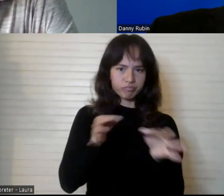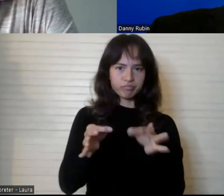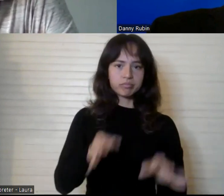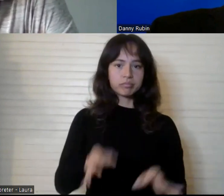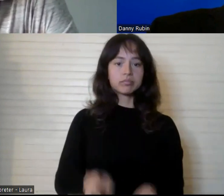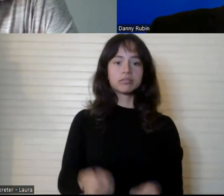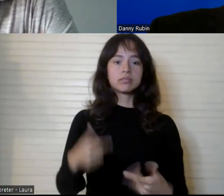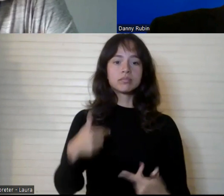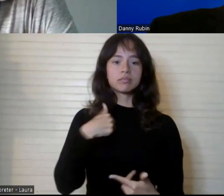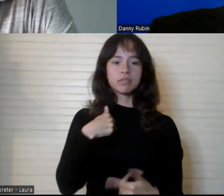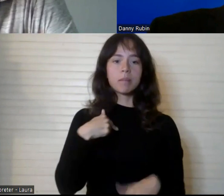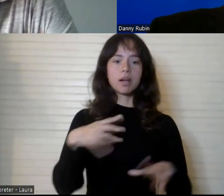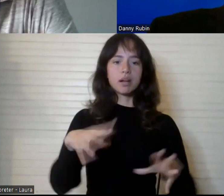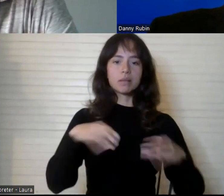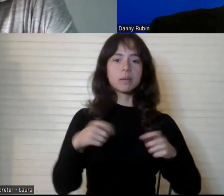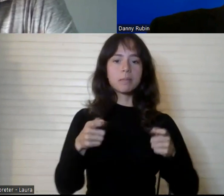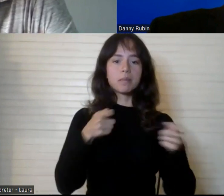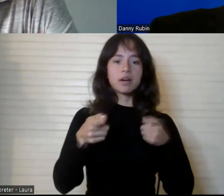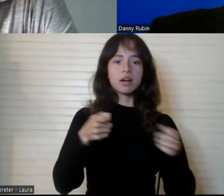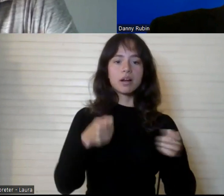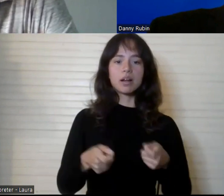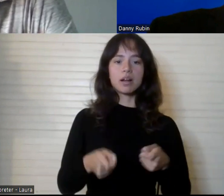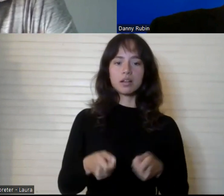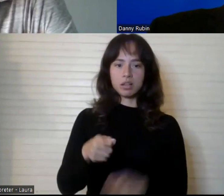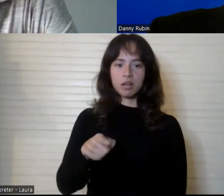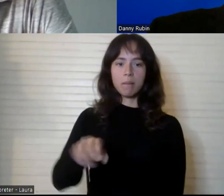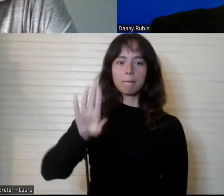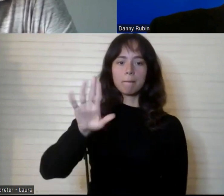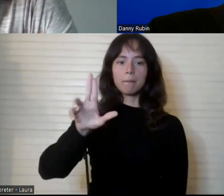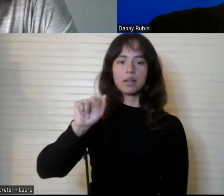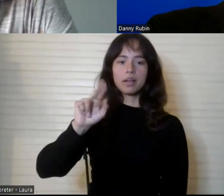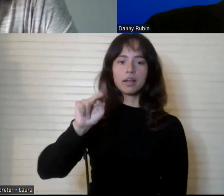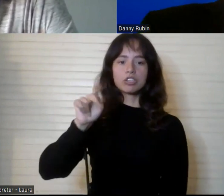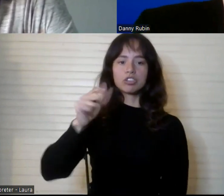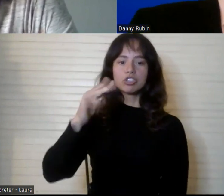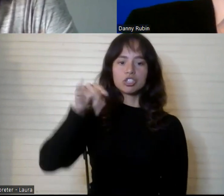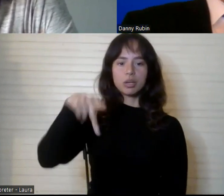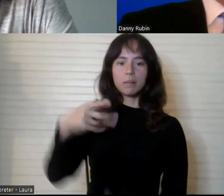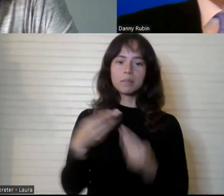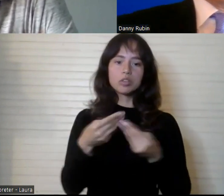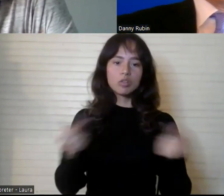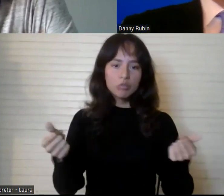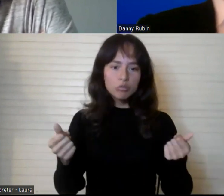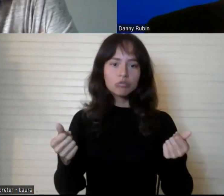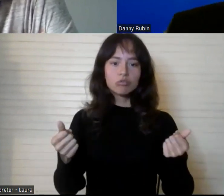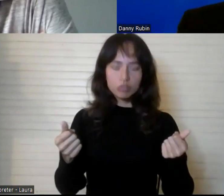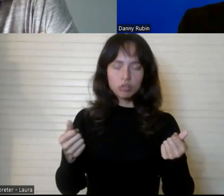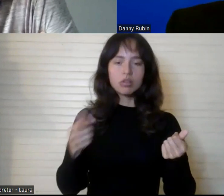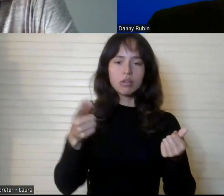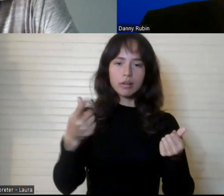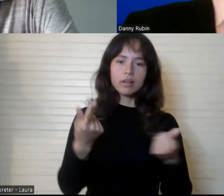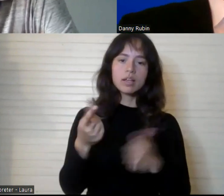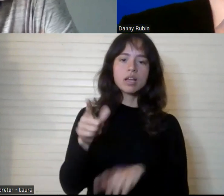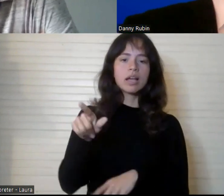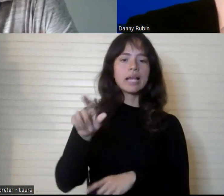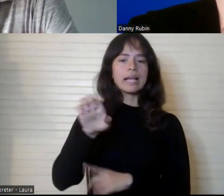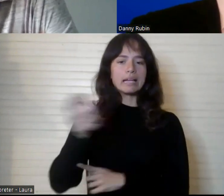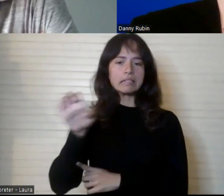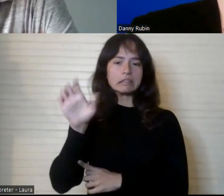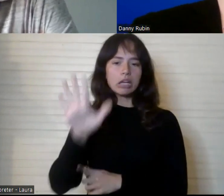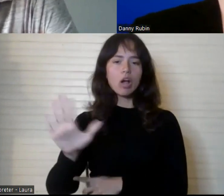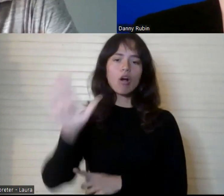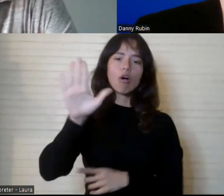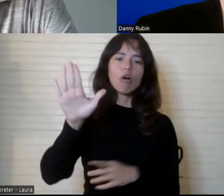Solutions. We're based in downtown Norfolk, Virginia, but we do serve clients primarily up and down the East Coast, but we have clients all across the U.S. and